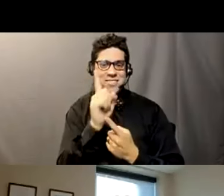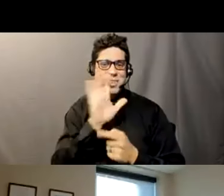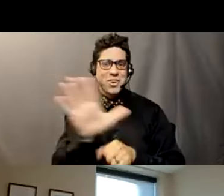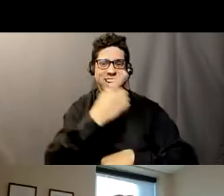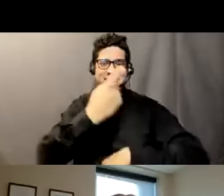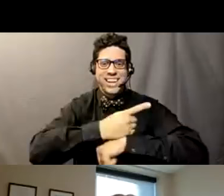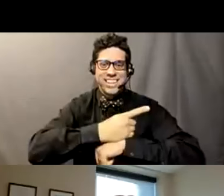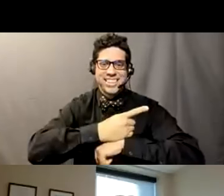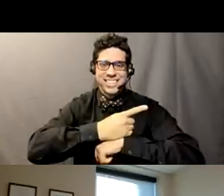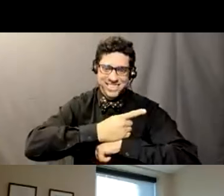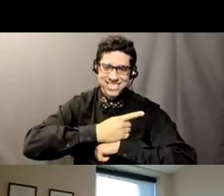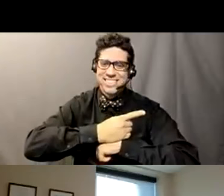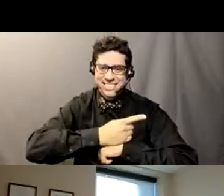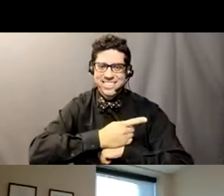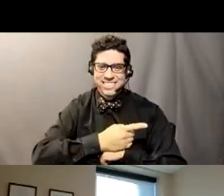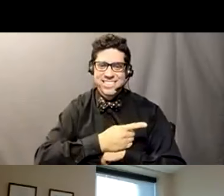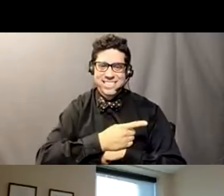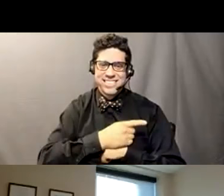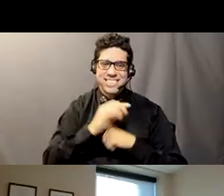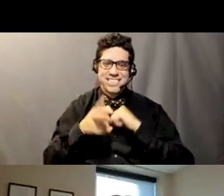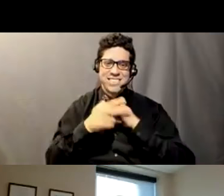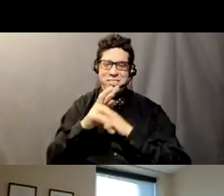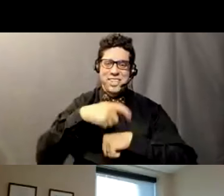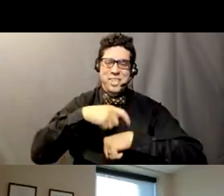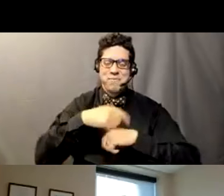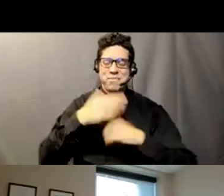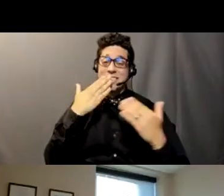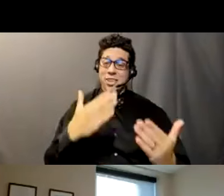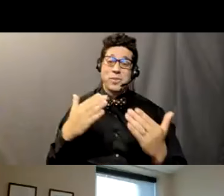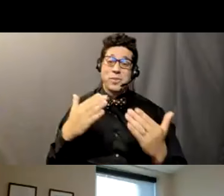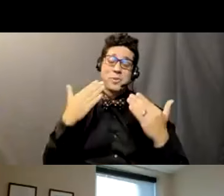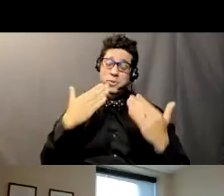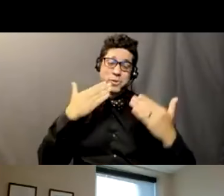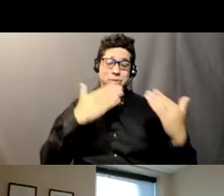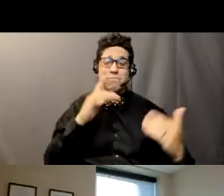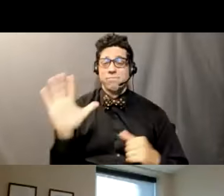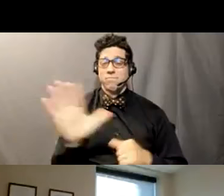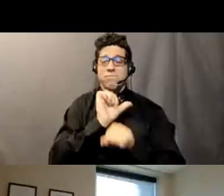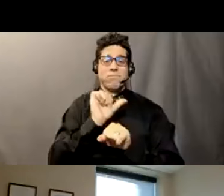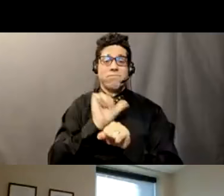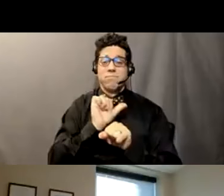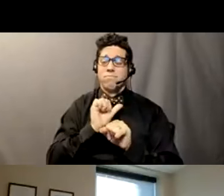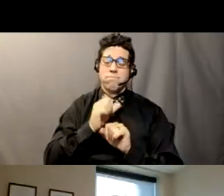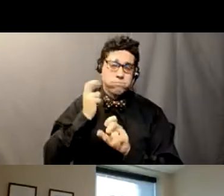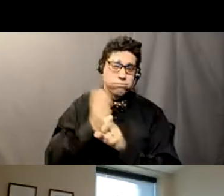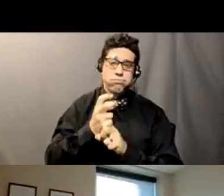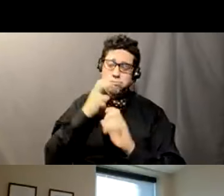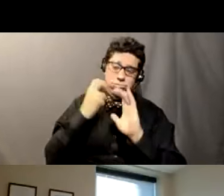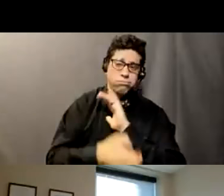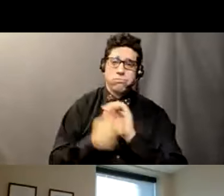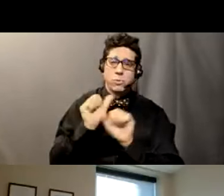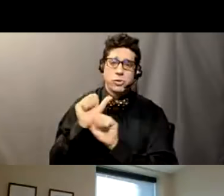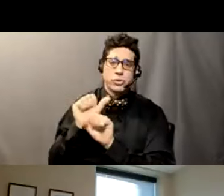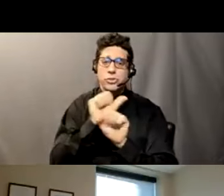there aren't any other questions or comments, thank you all again so very much for your work on this effort. And for those of you that join us in